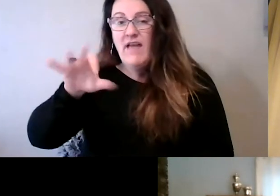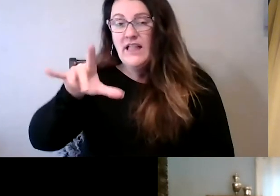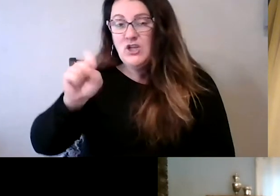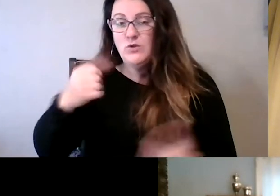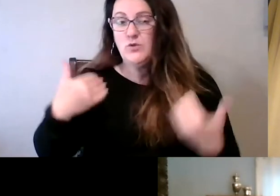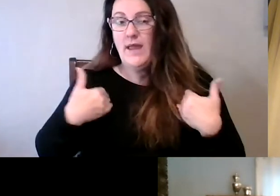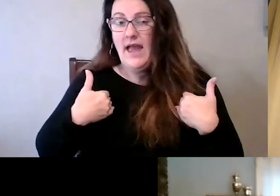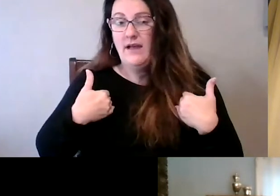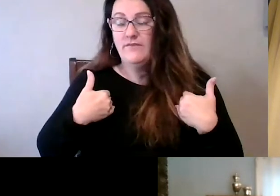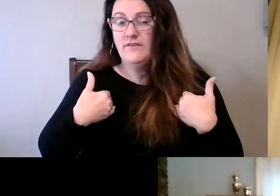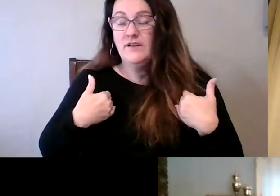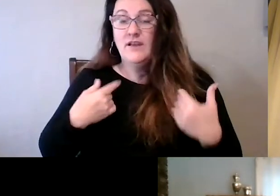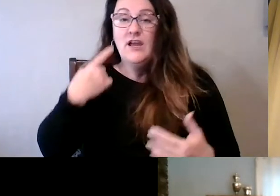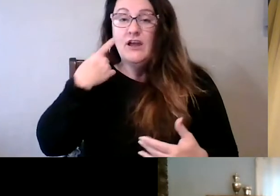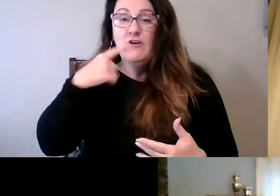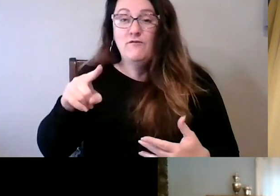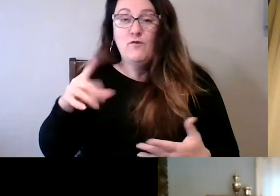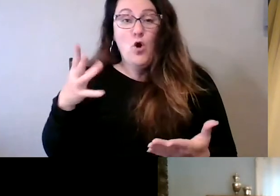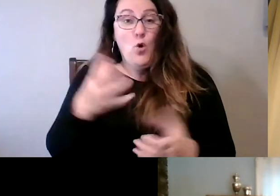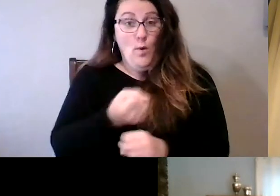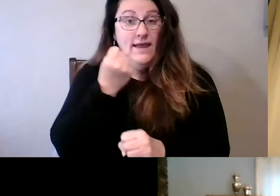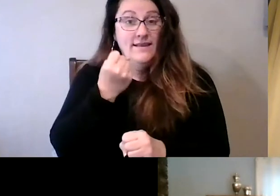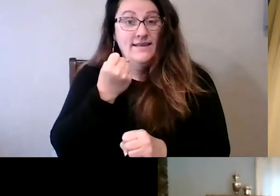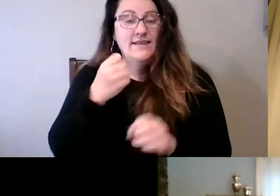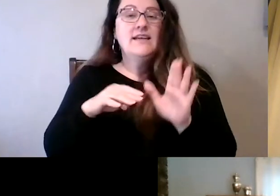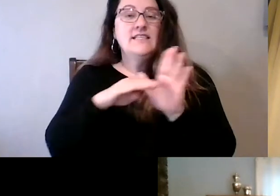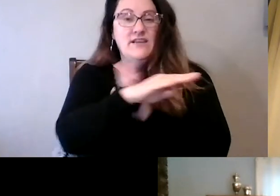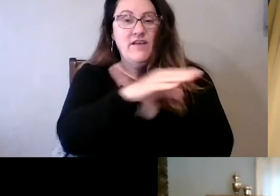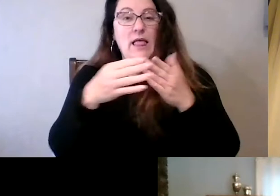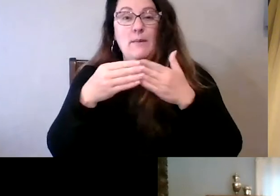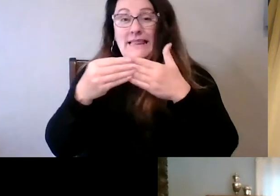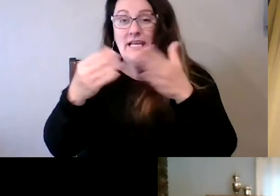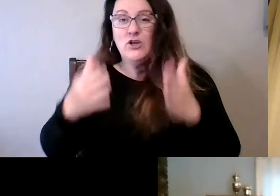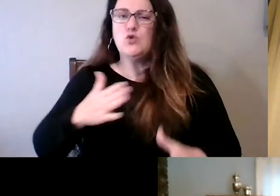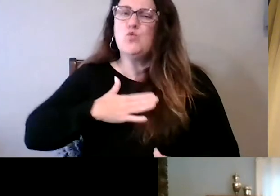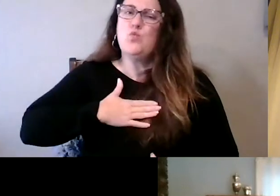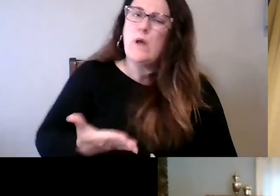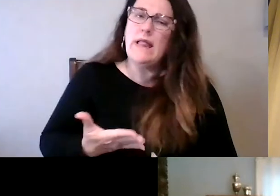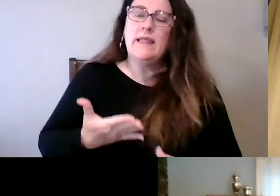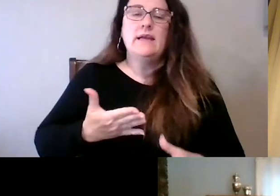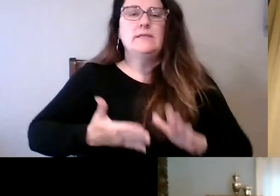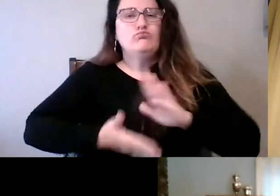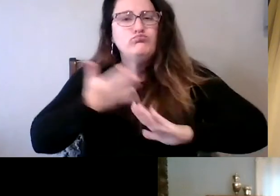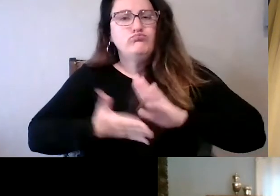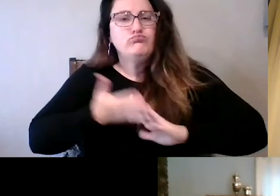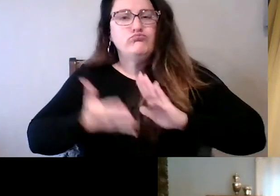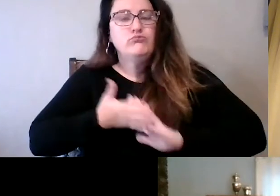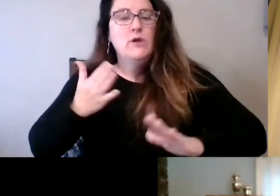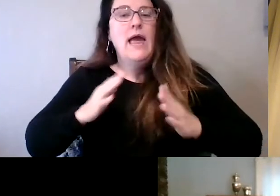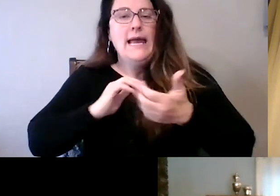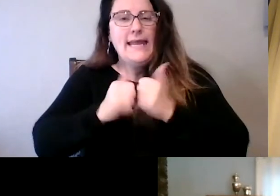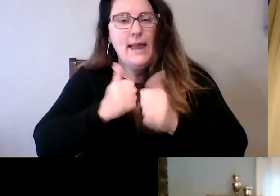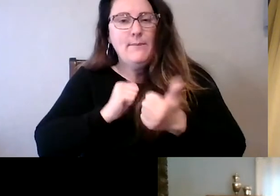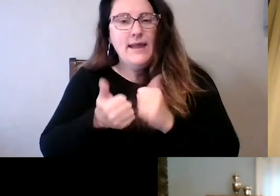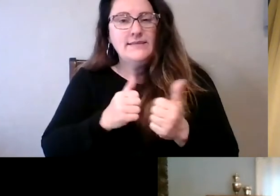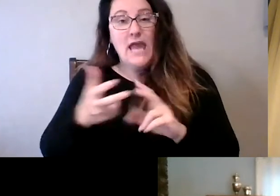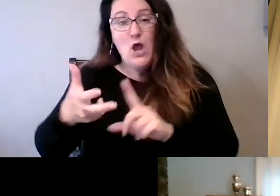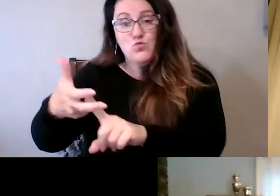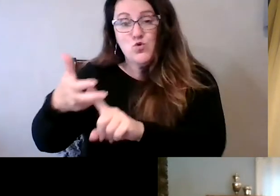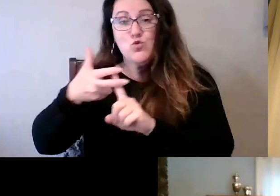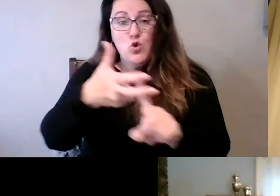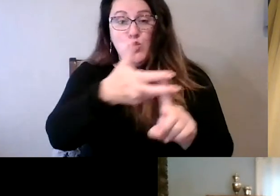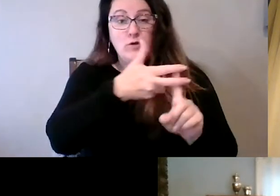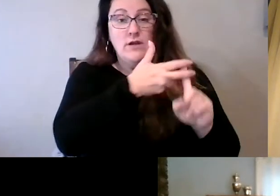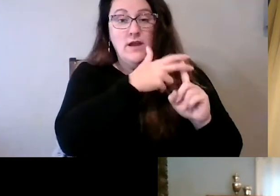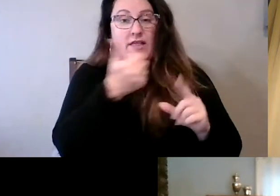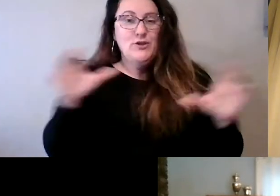that in order for us to win, we've got to develop leaders who are willing to run those campaigns and recruit others to